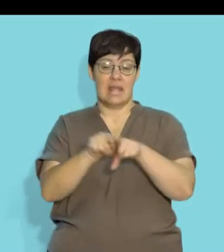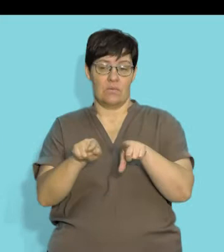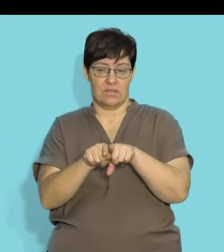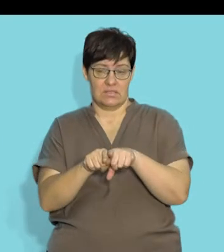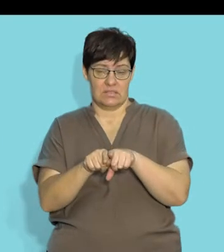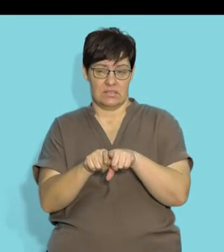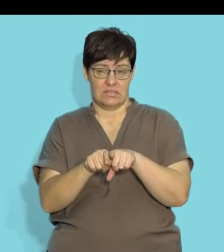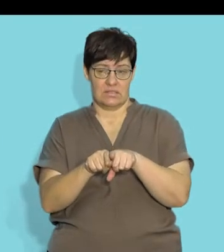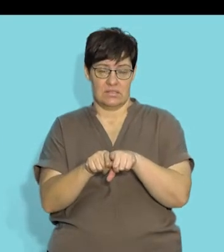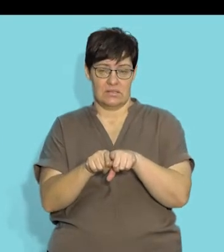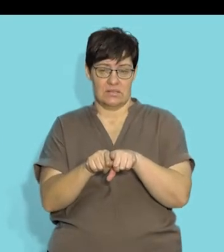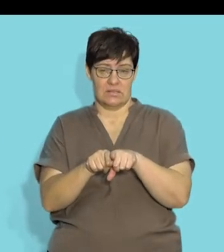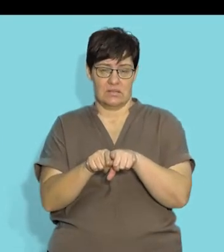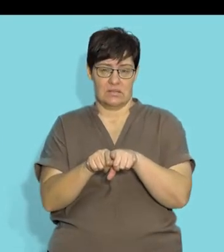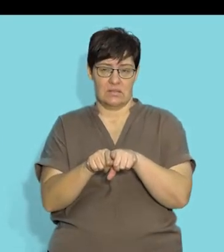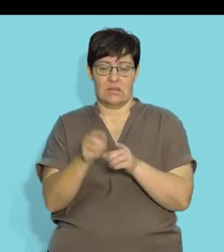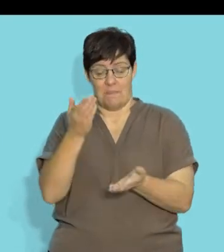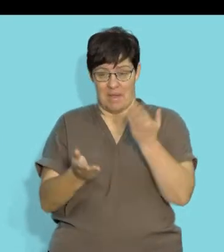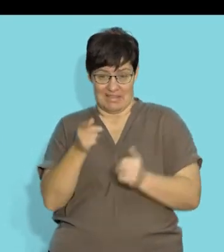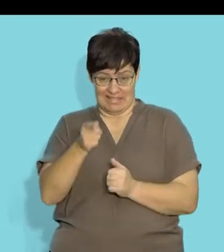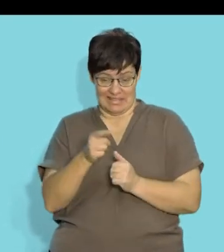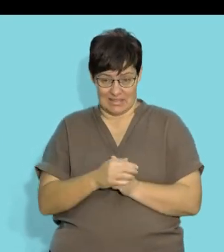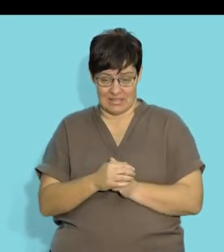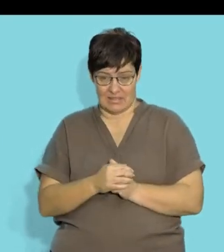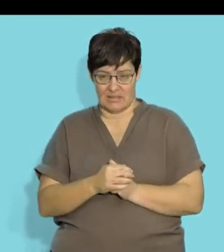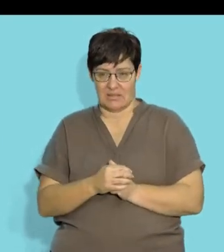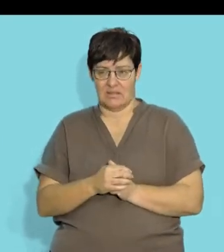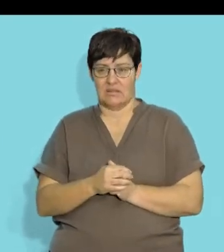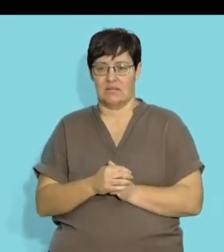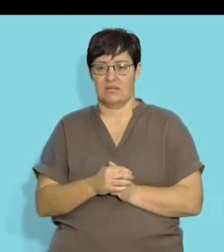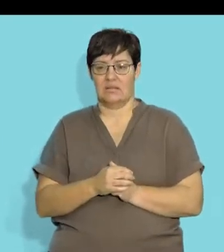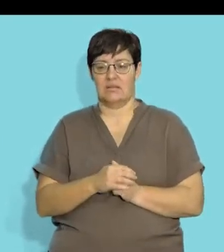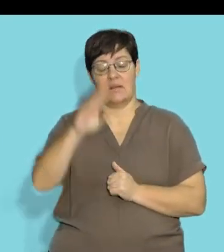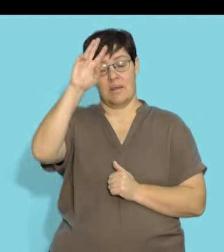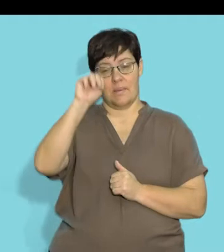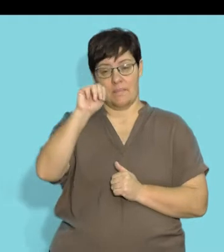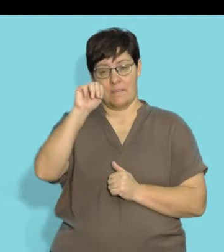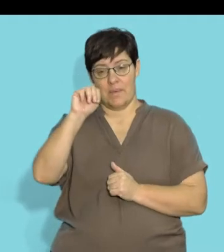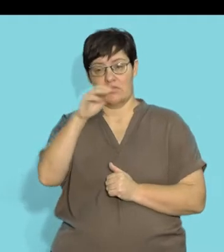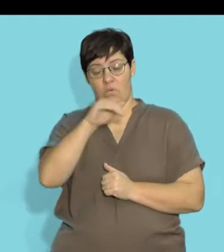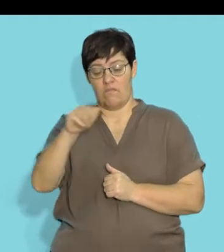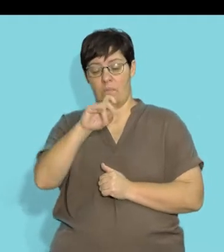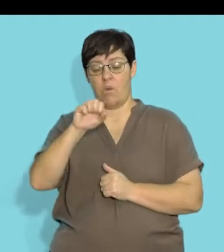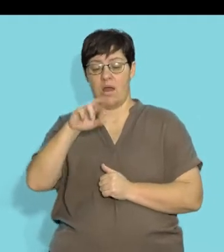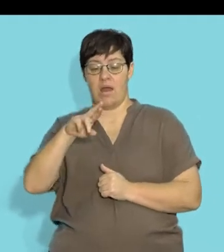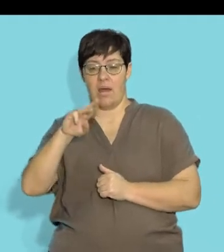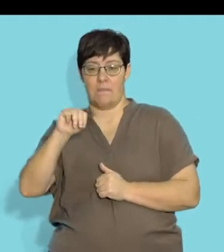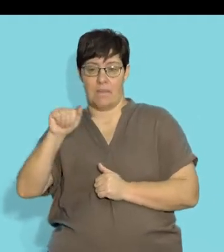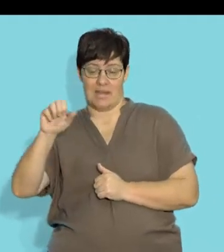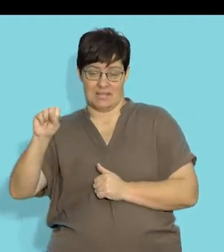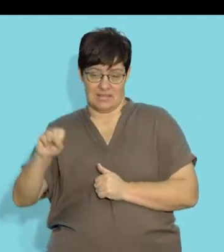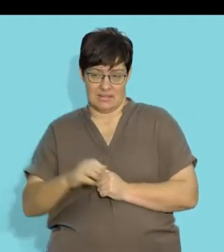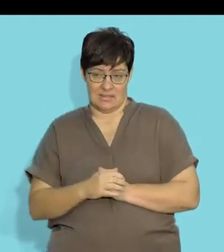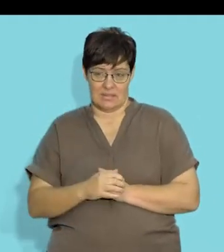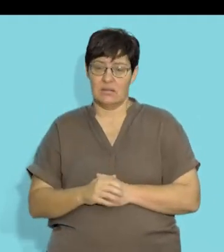to, actually this is the mass, okay? The moles is equals to mass over molar mass. So this